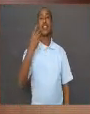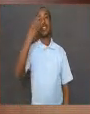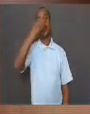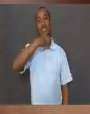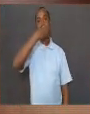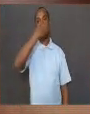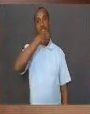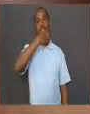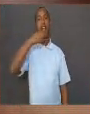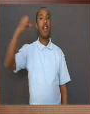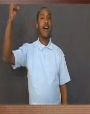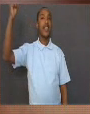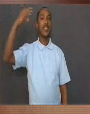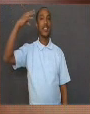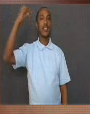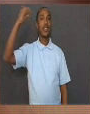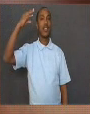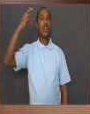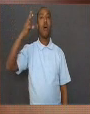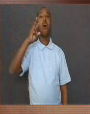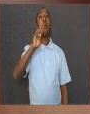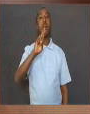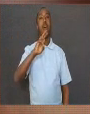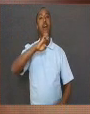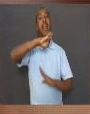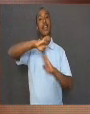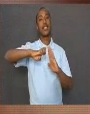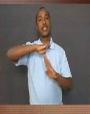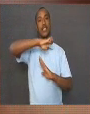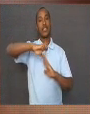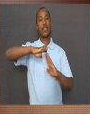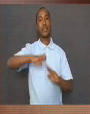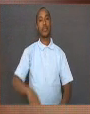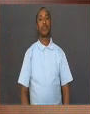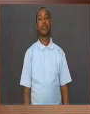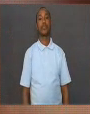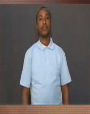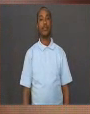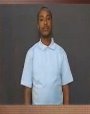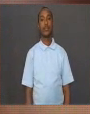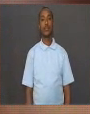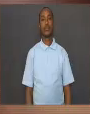as heat, light, or electricity.